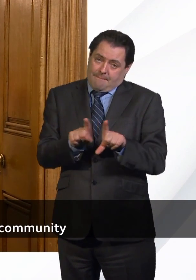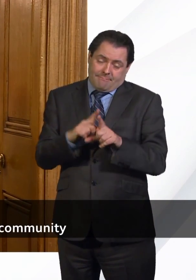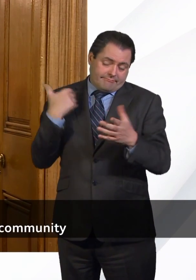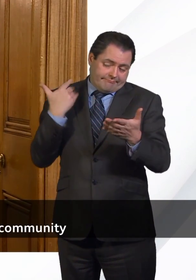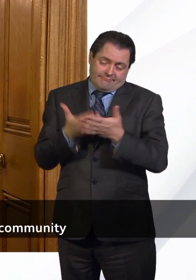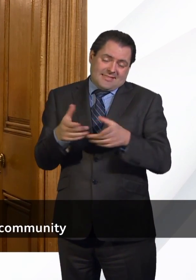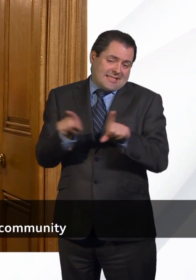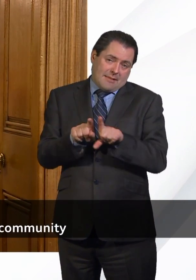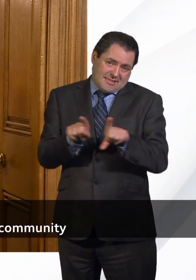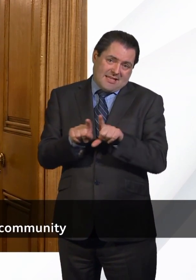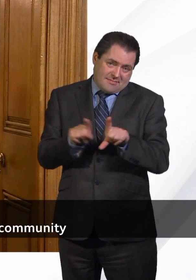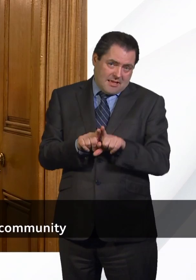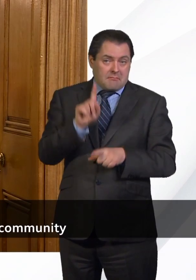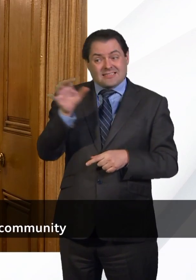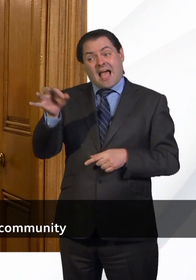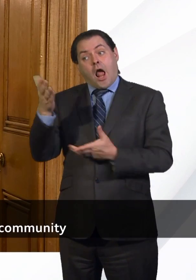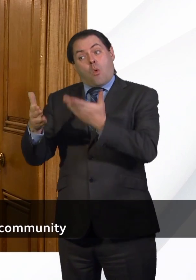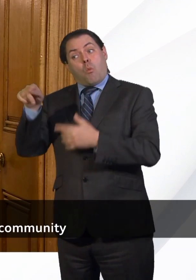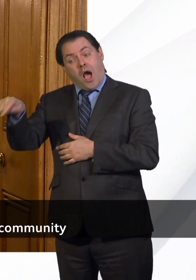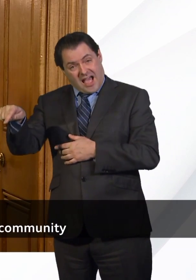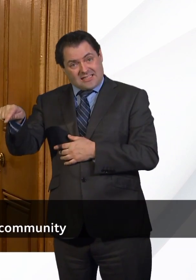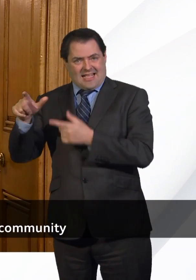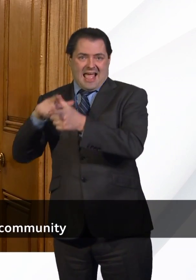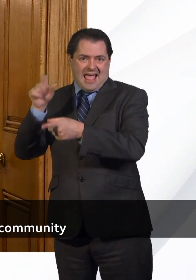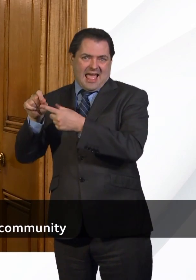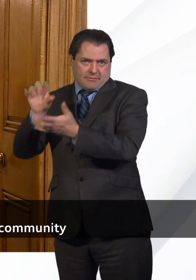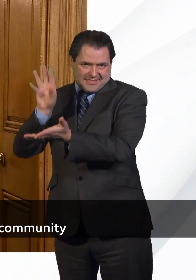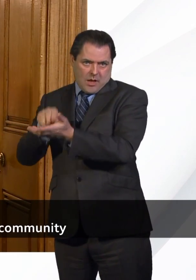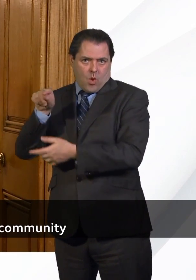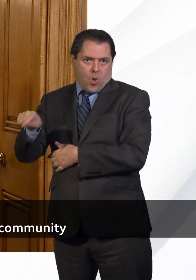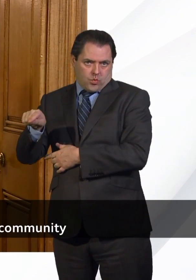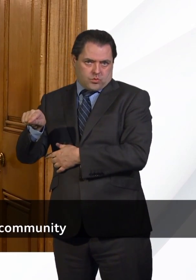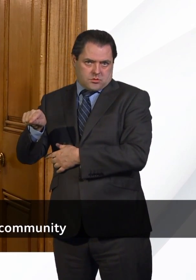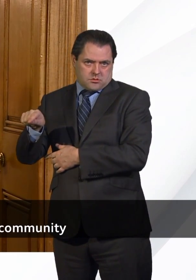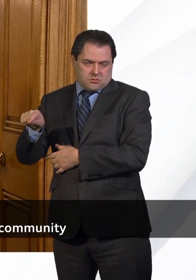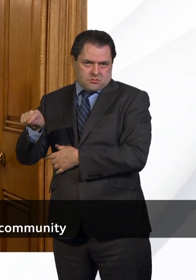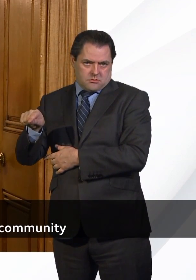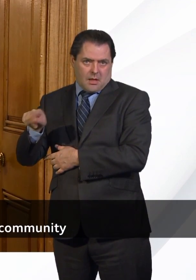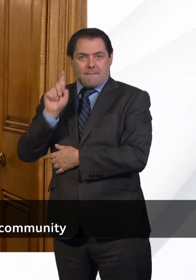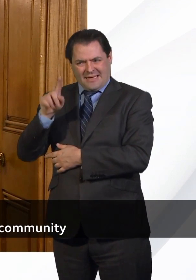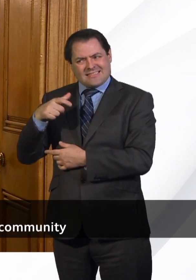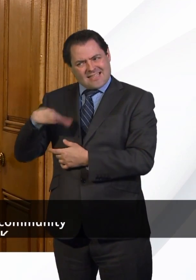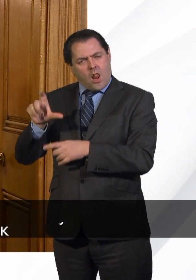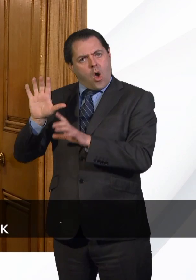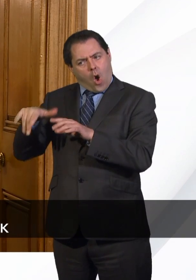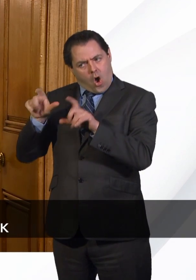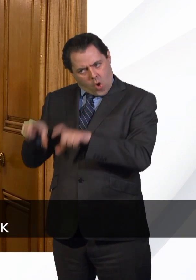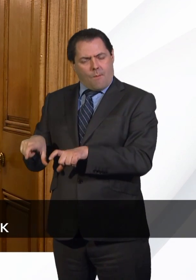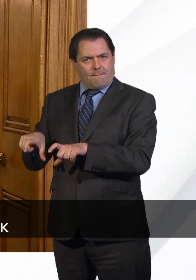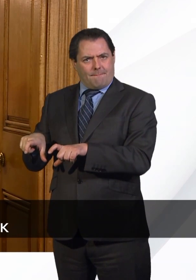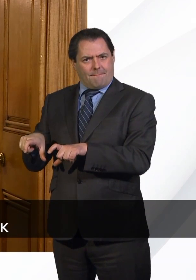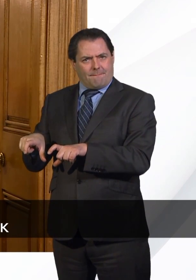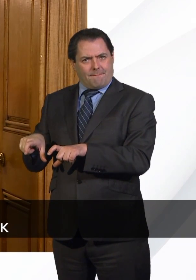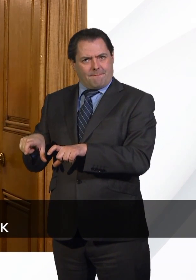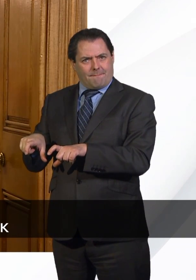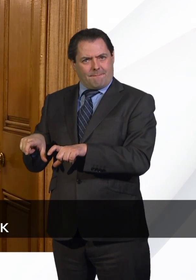you're in the Isle of Wight. But even in the Isle of Wight, you should still stay at home to protect the NHS and